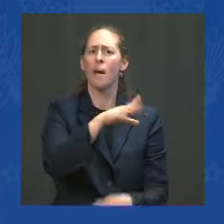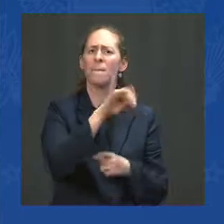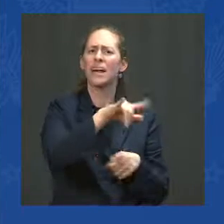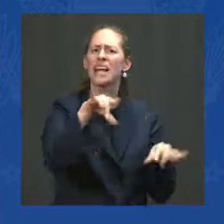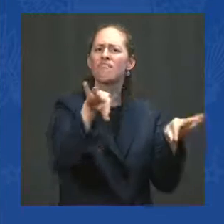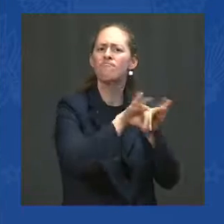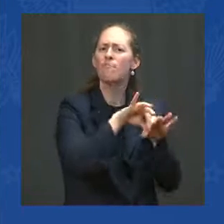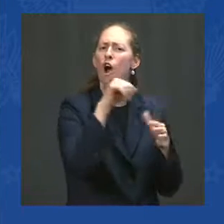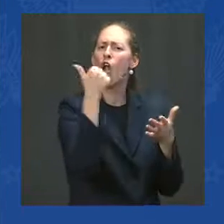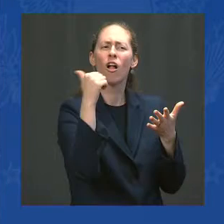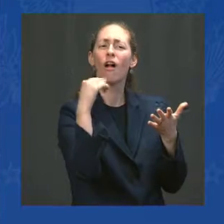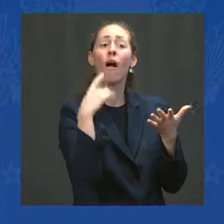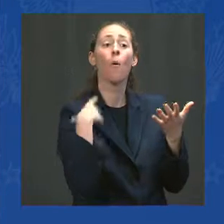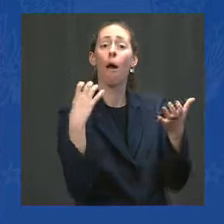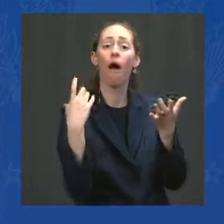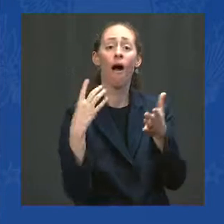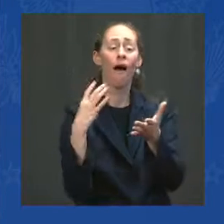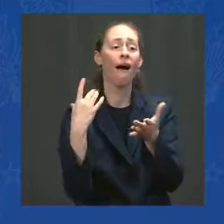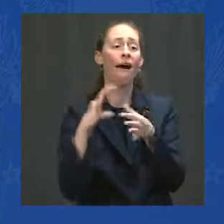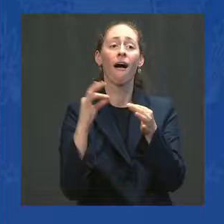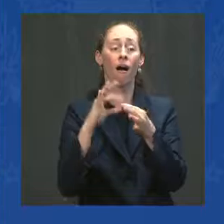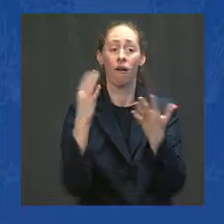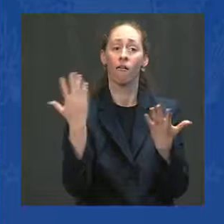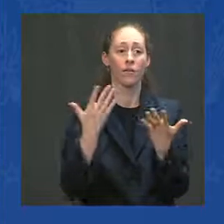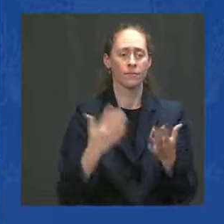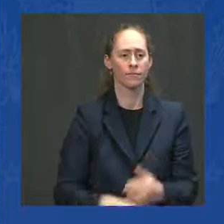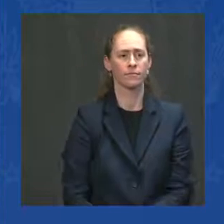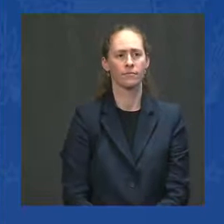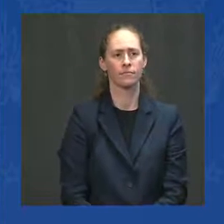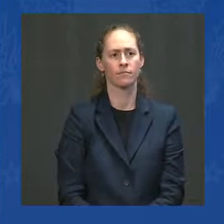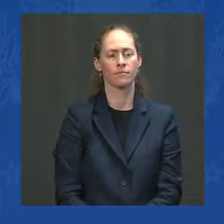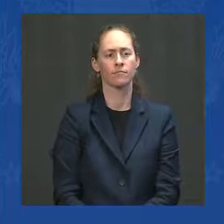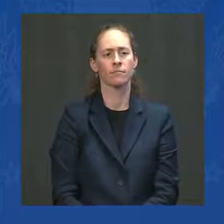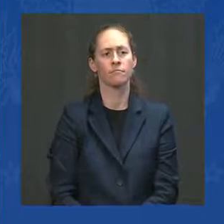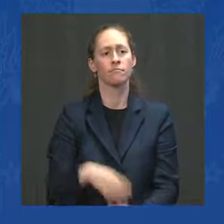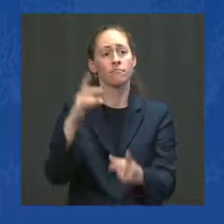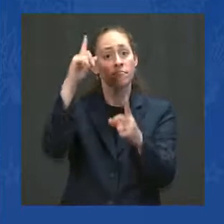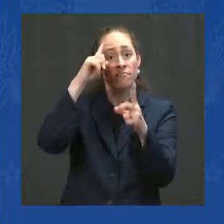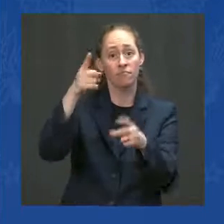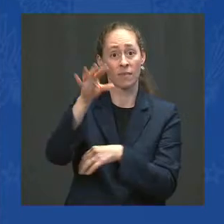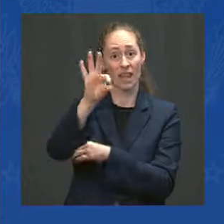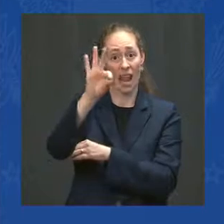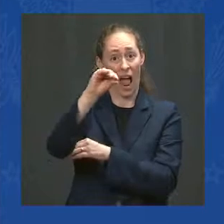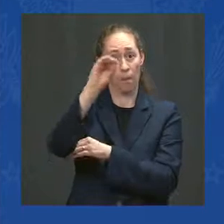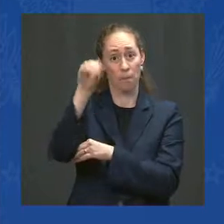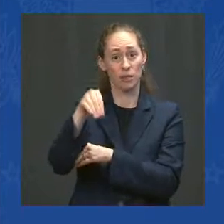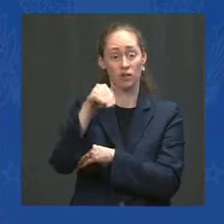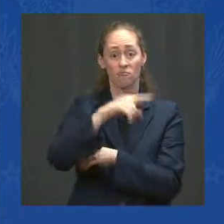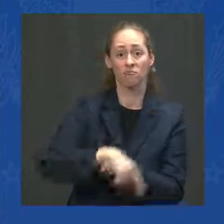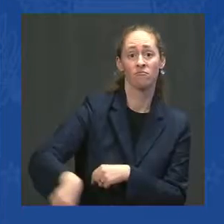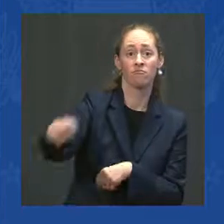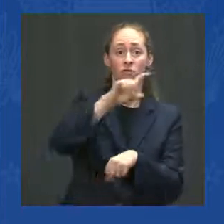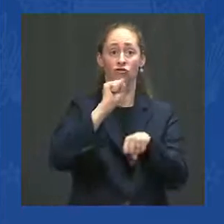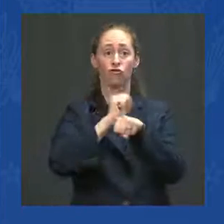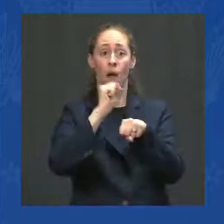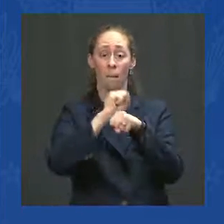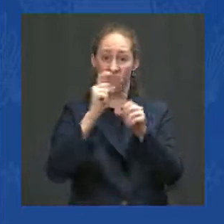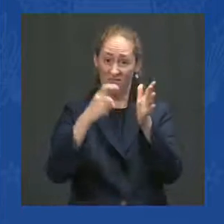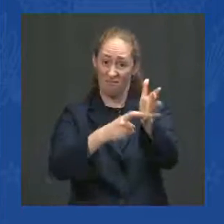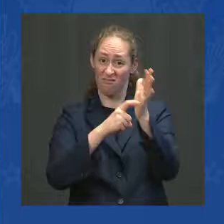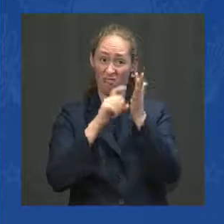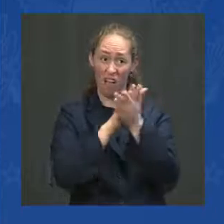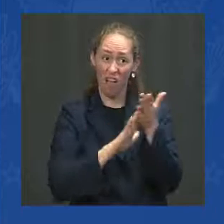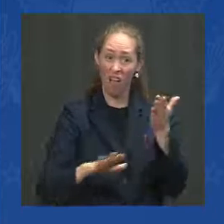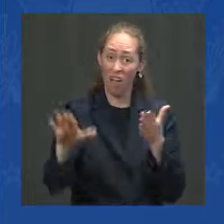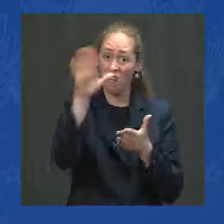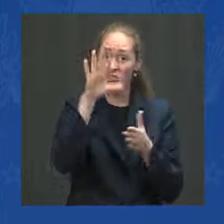90% of the jobs created don't require a college degree. You're tired of hearing me say it, I know, but